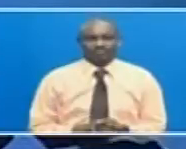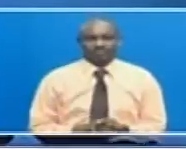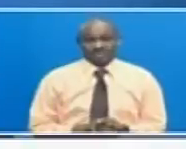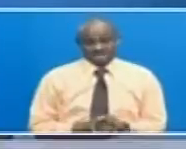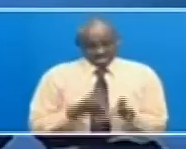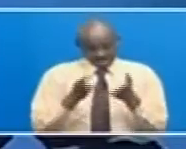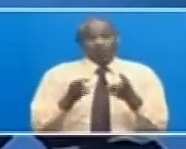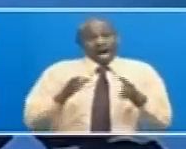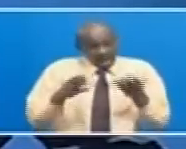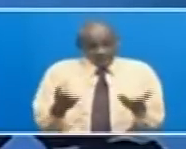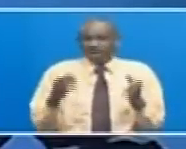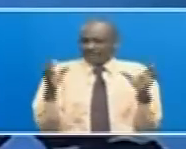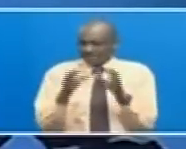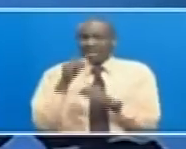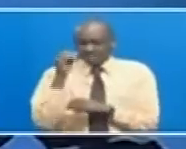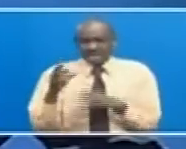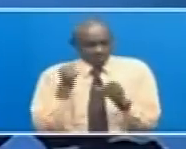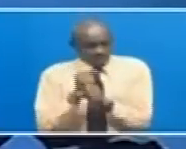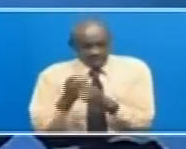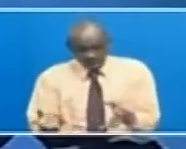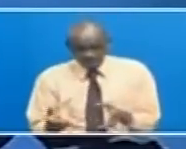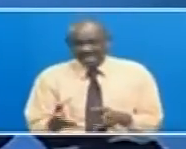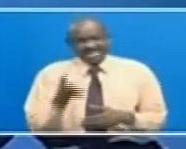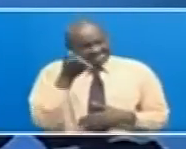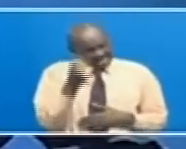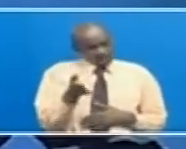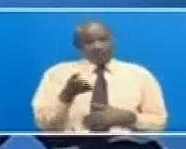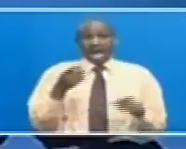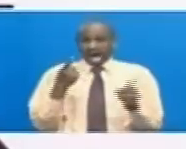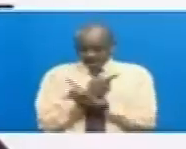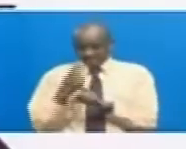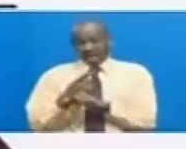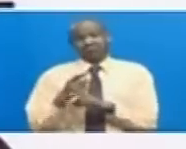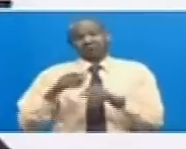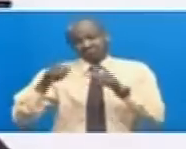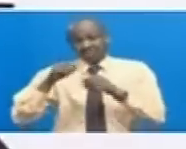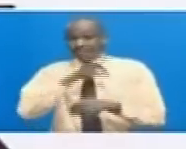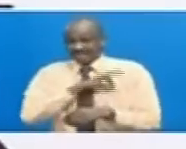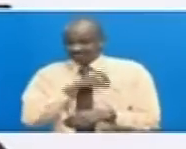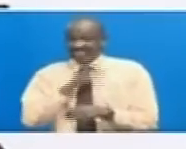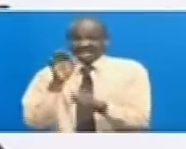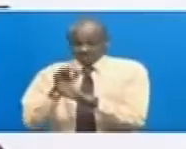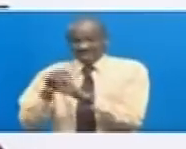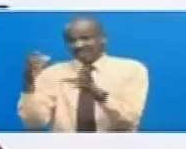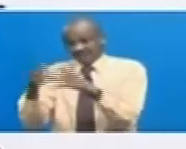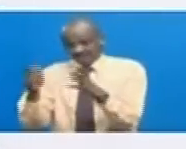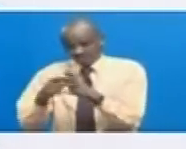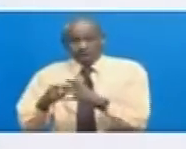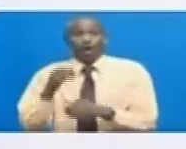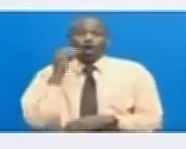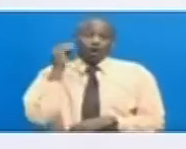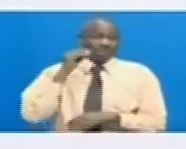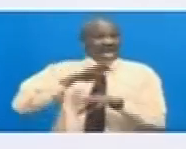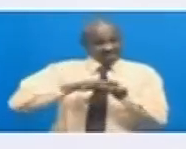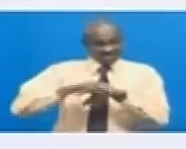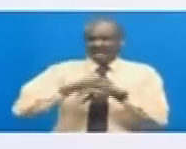still keeping up with how companies have performed, but as other firms were growing their earnings by 96%, Home Africa slid